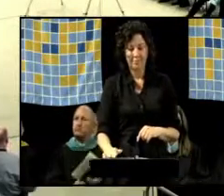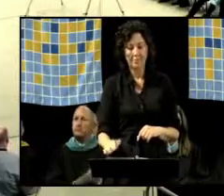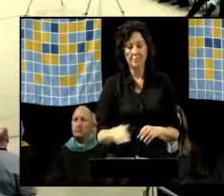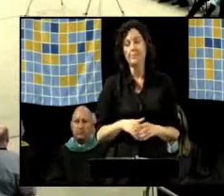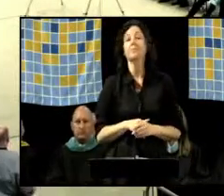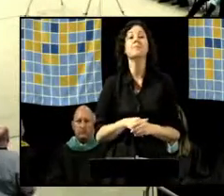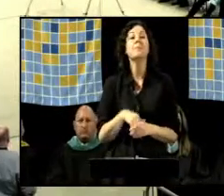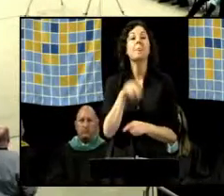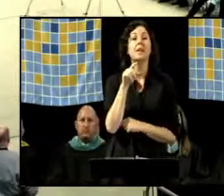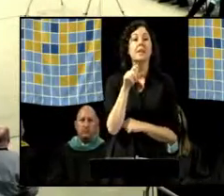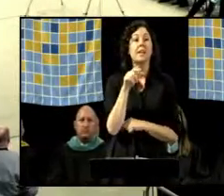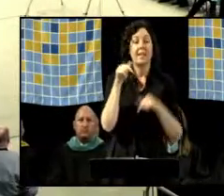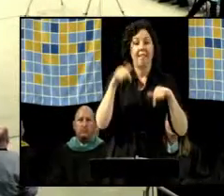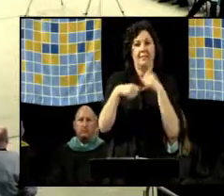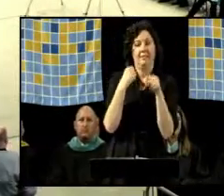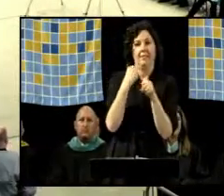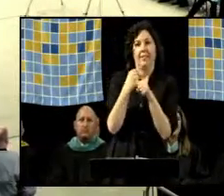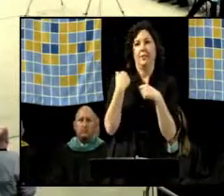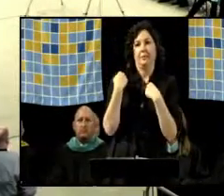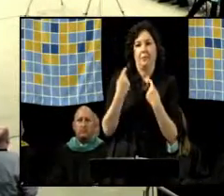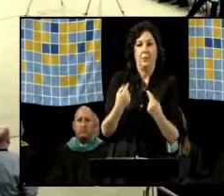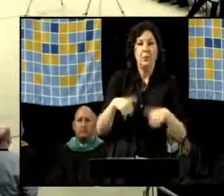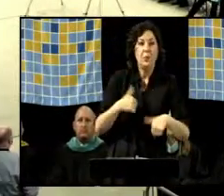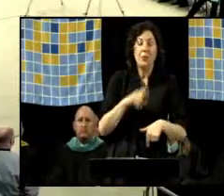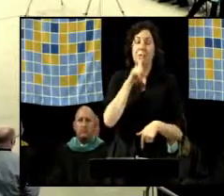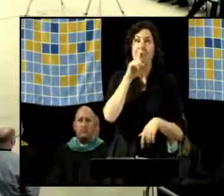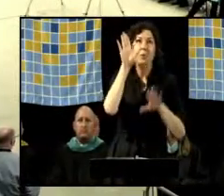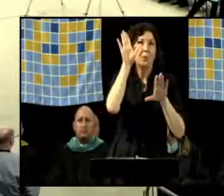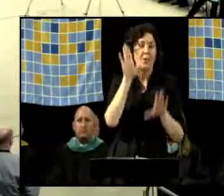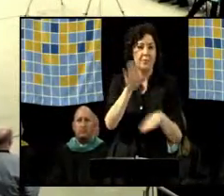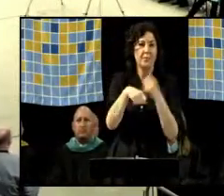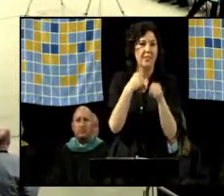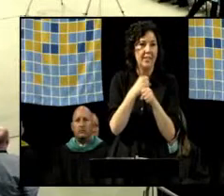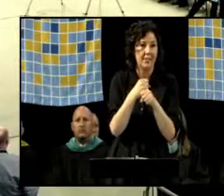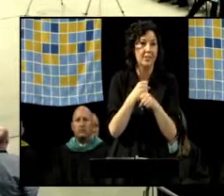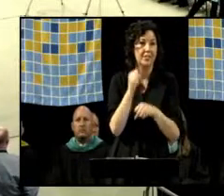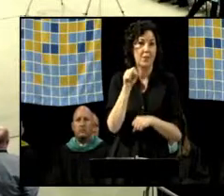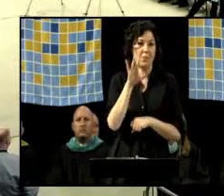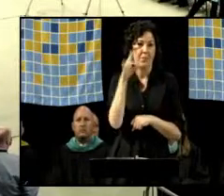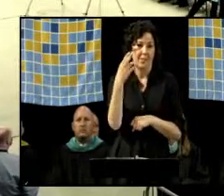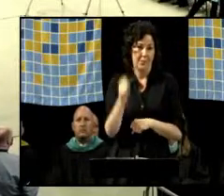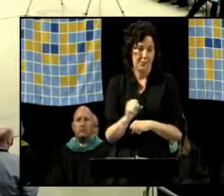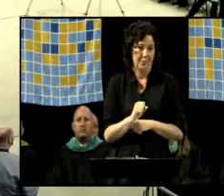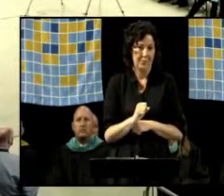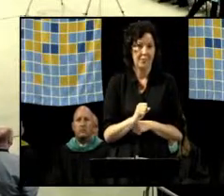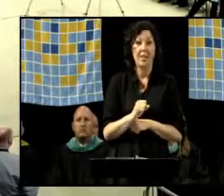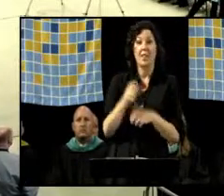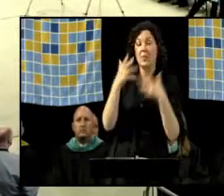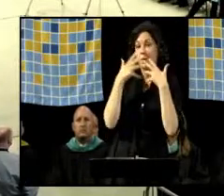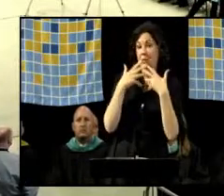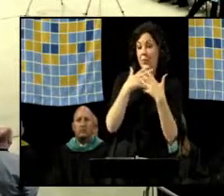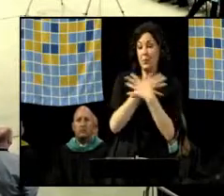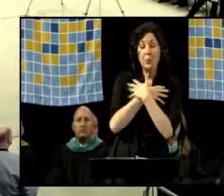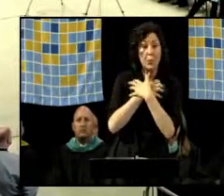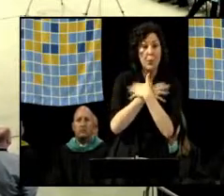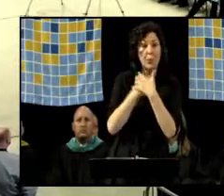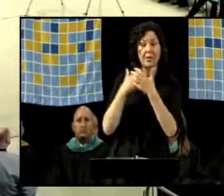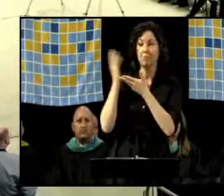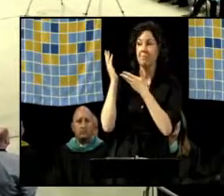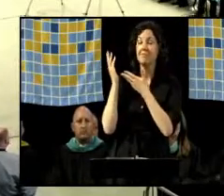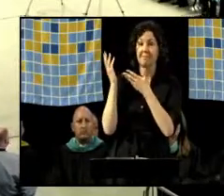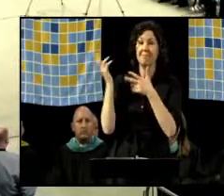The 22-23 school year has been an outstanding year at South Florence High School. The Bruins brought home the football